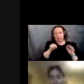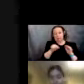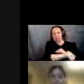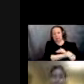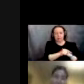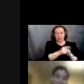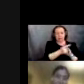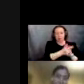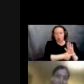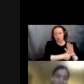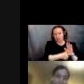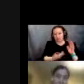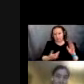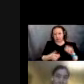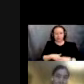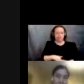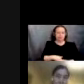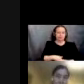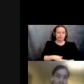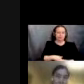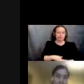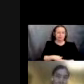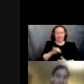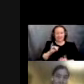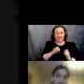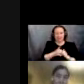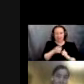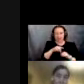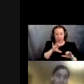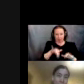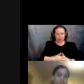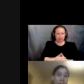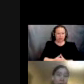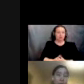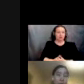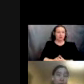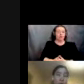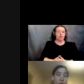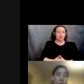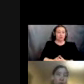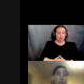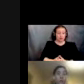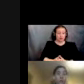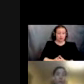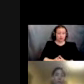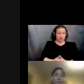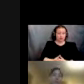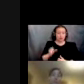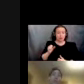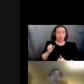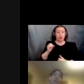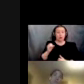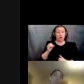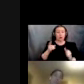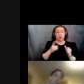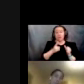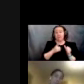And so that's how they did that. And so the first